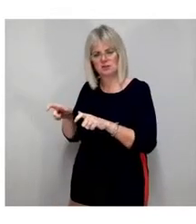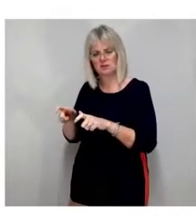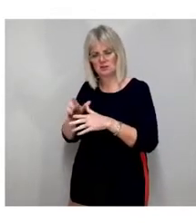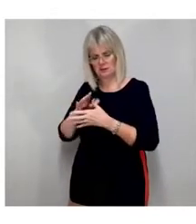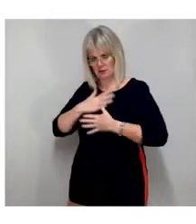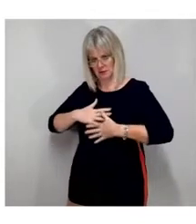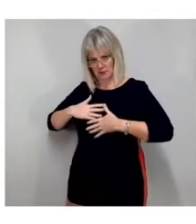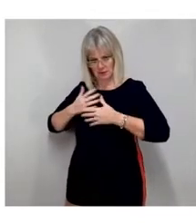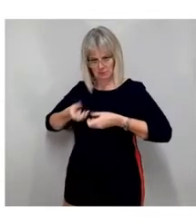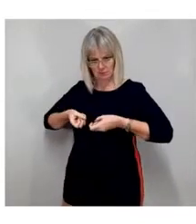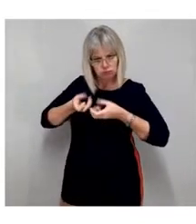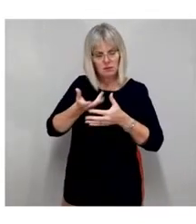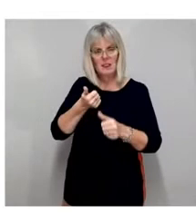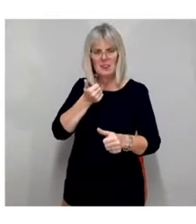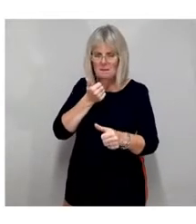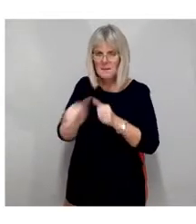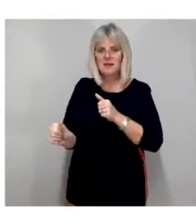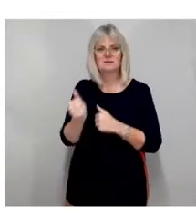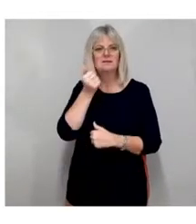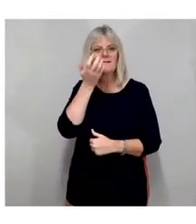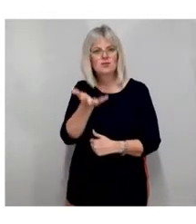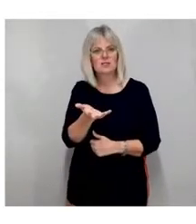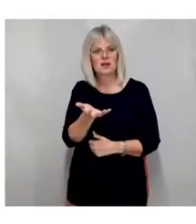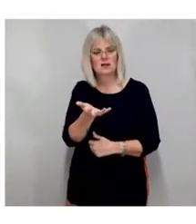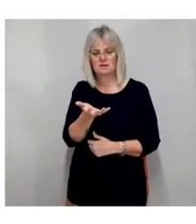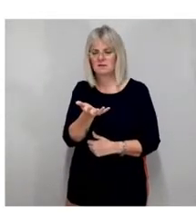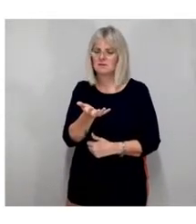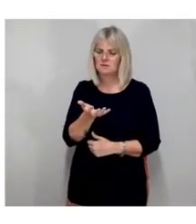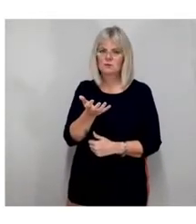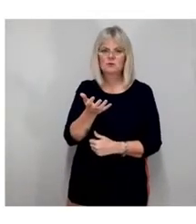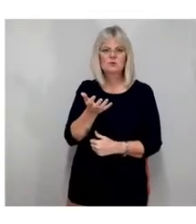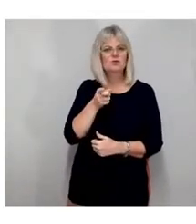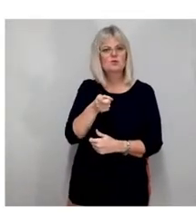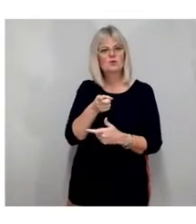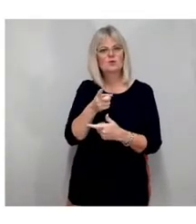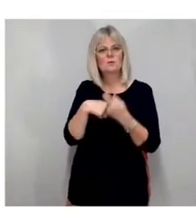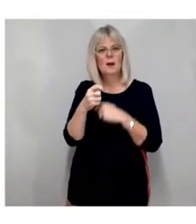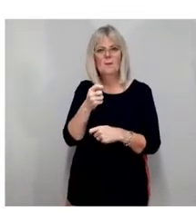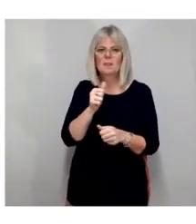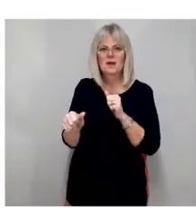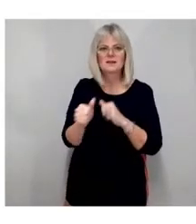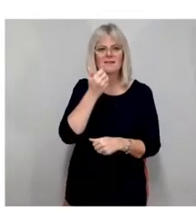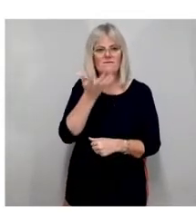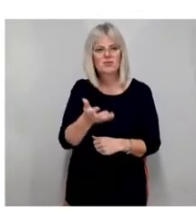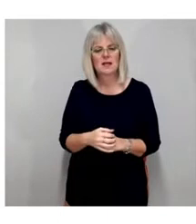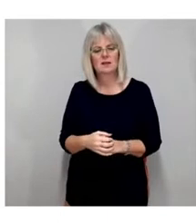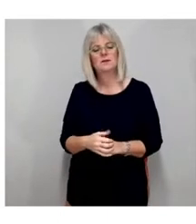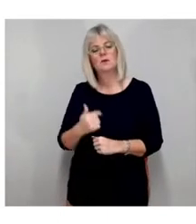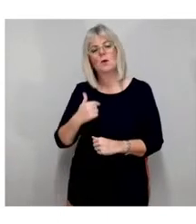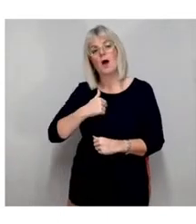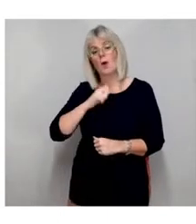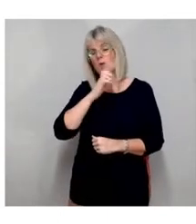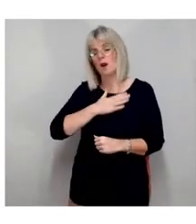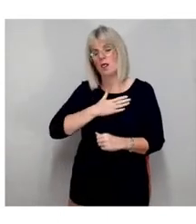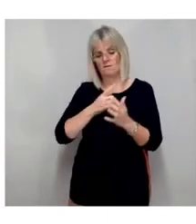work every day, to be the best version in Unilever every day. So in short, I'd love for Unilever to be the most inclusive company on